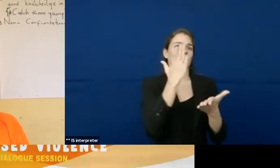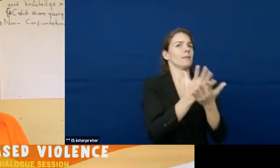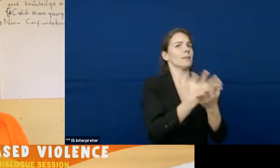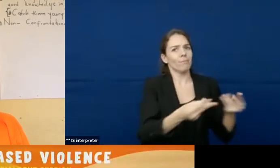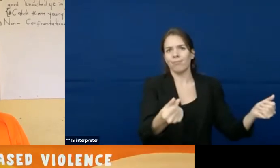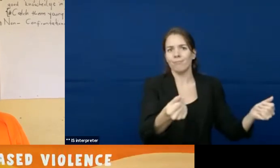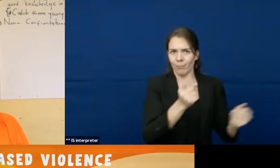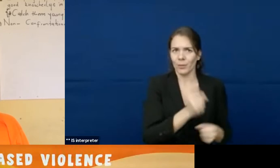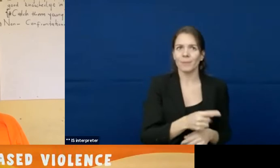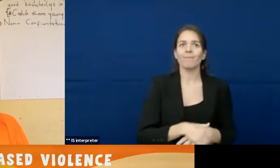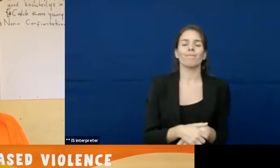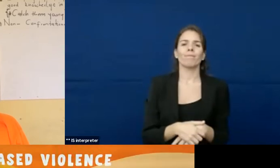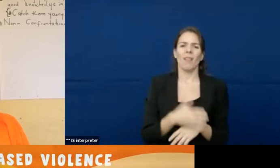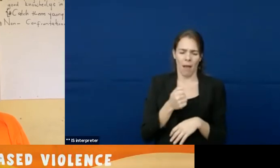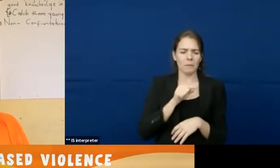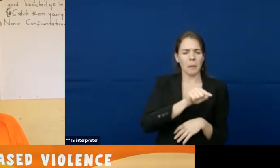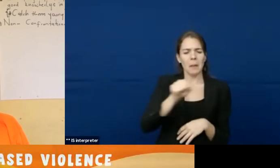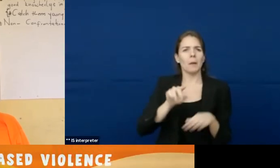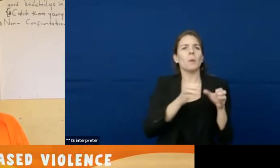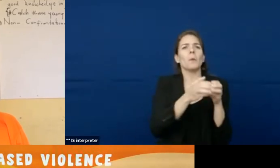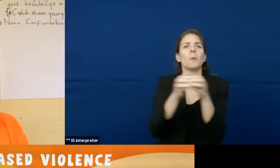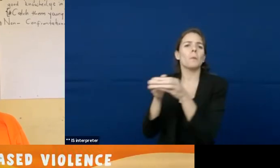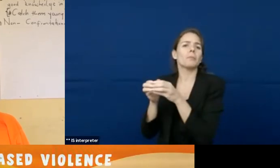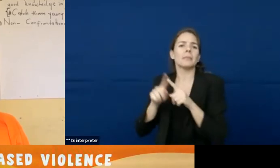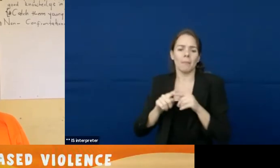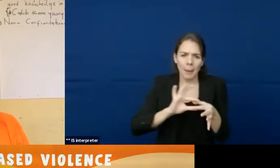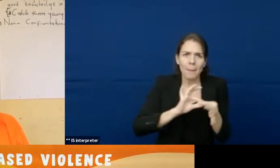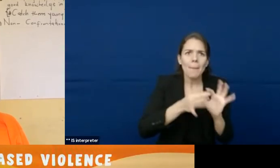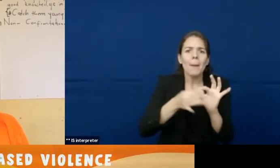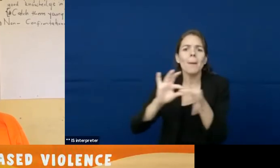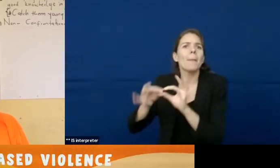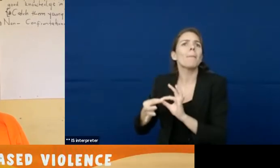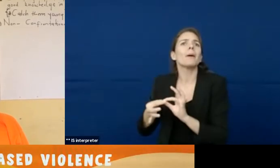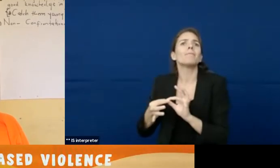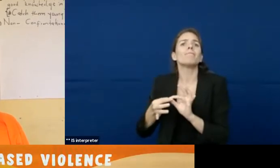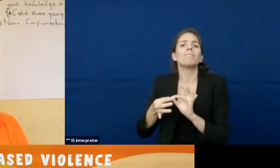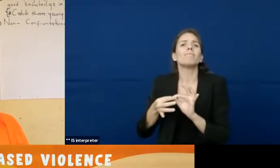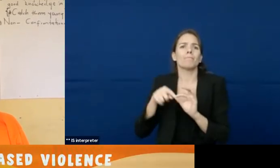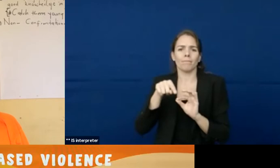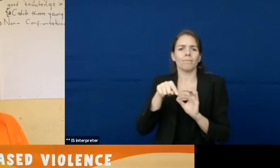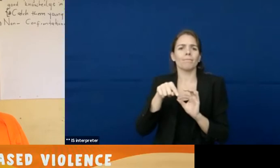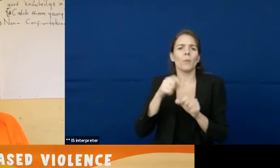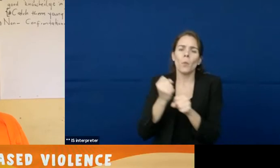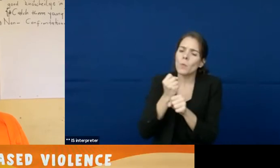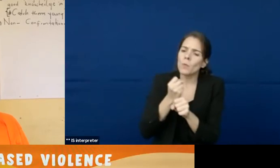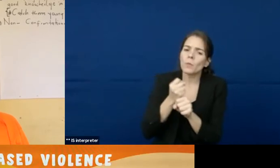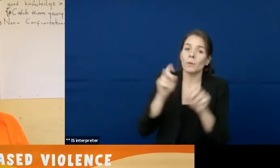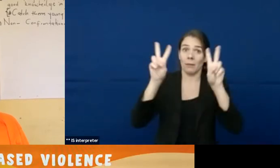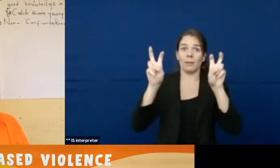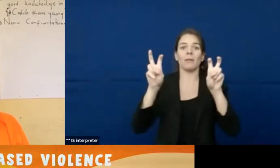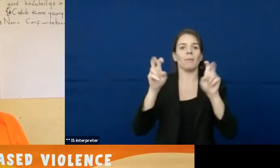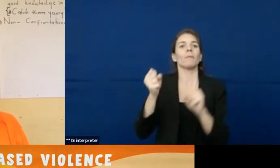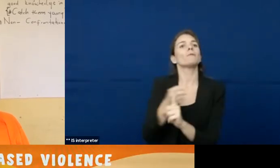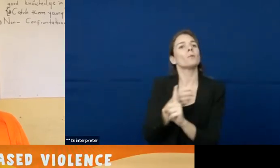the future. They are the majority, they have the creativity, they have the innovation, and yes, they are an